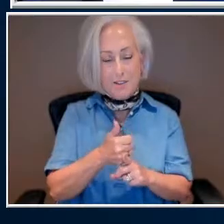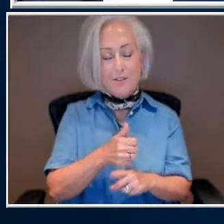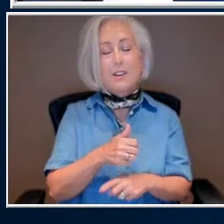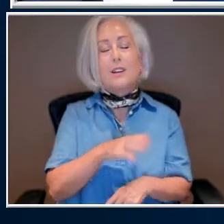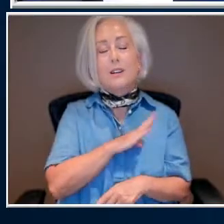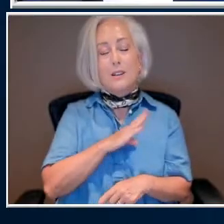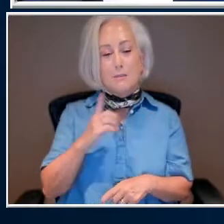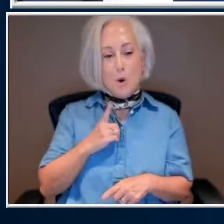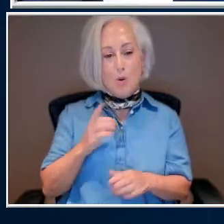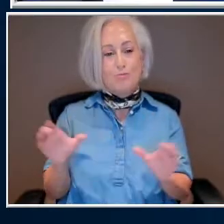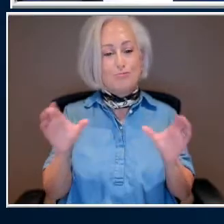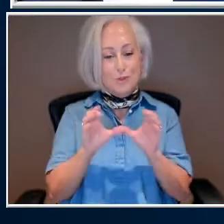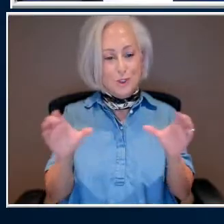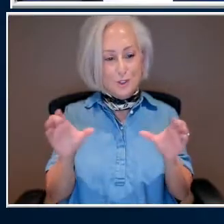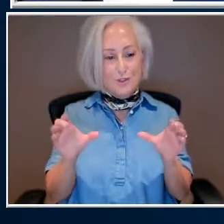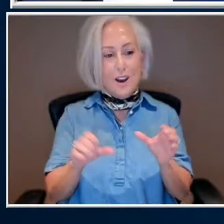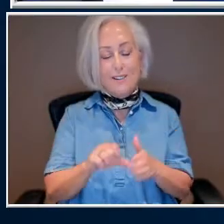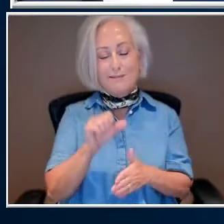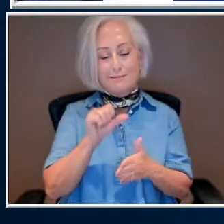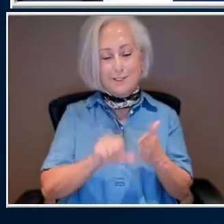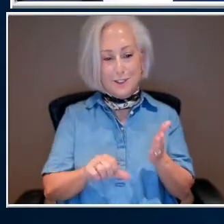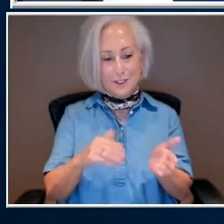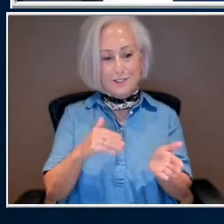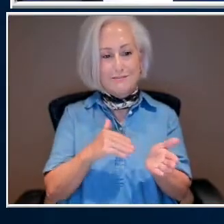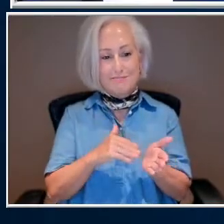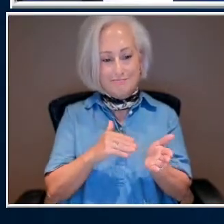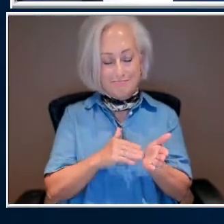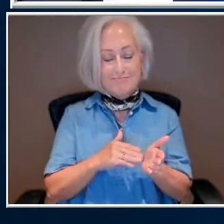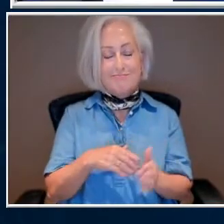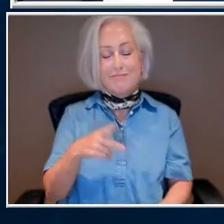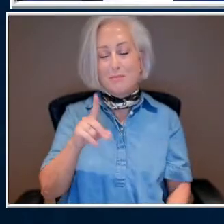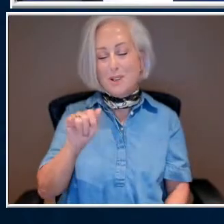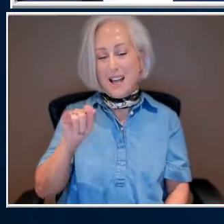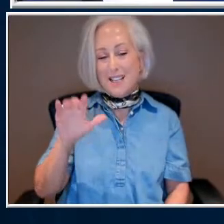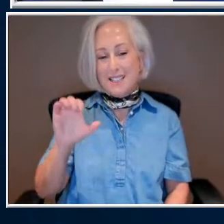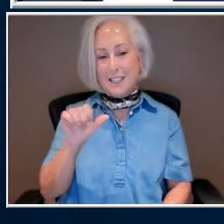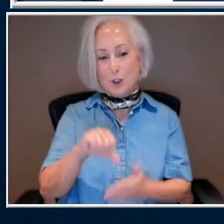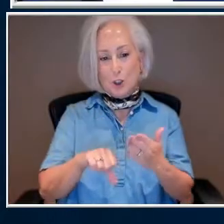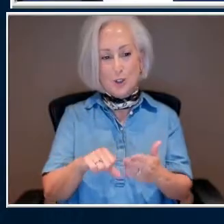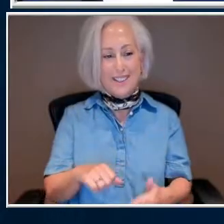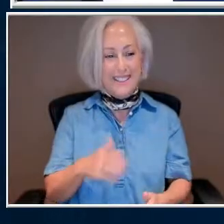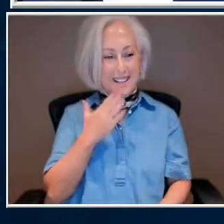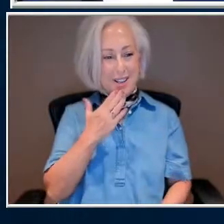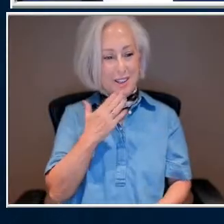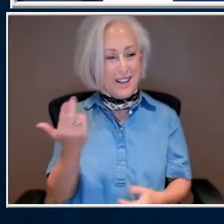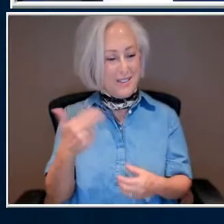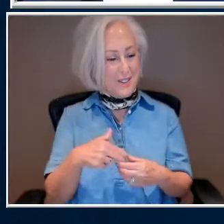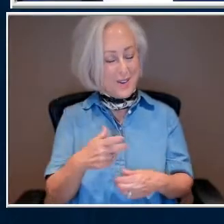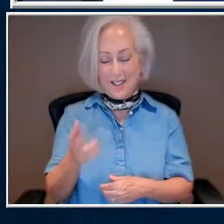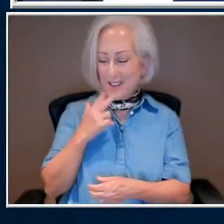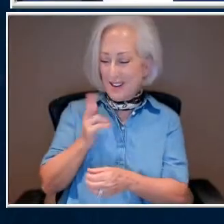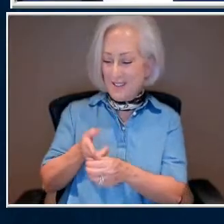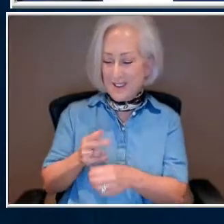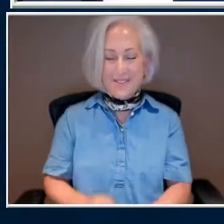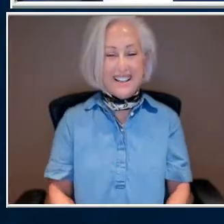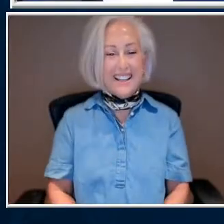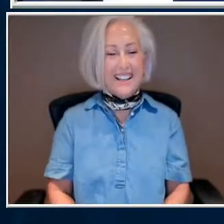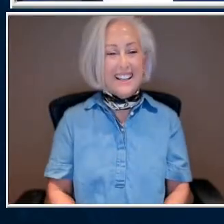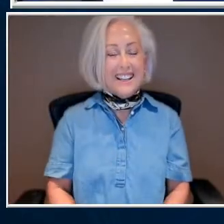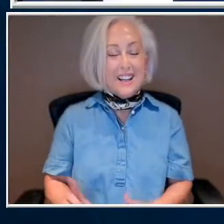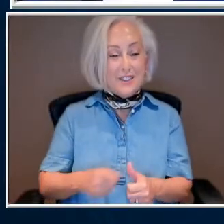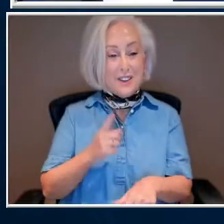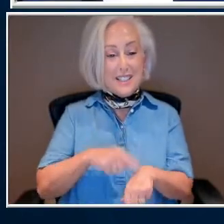to have you. Great to have you. Great to have you. Good to see you. Well, this is your first time with us, so we're just glad to